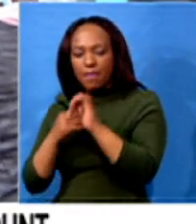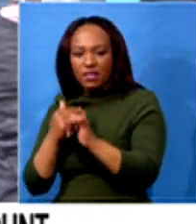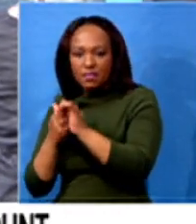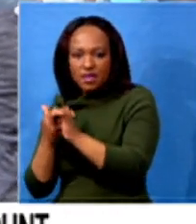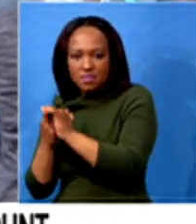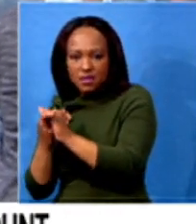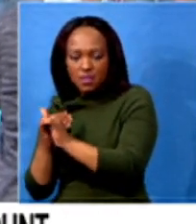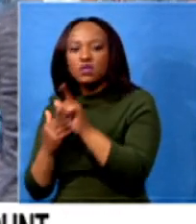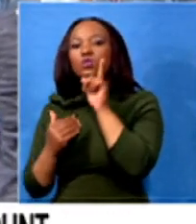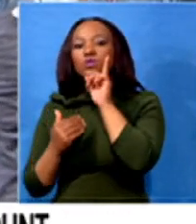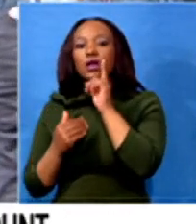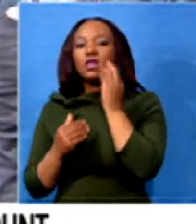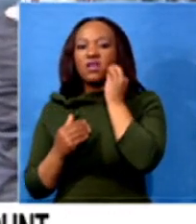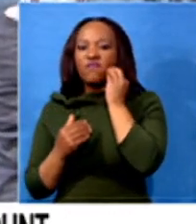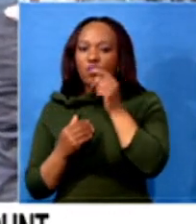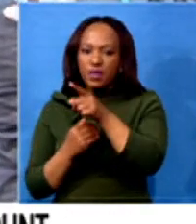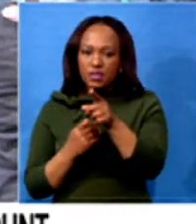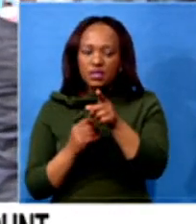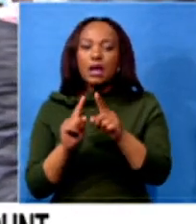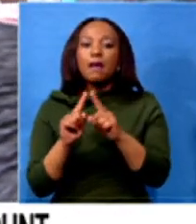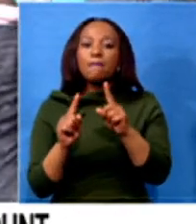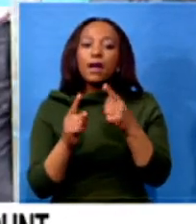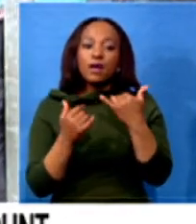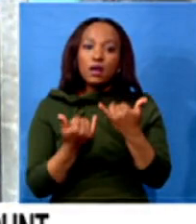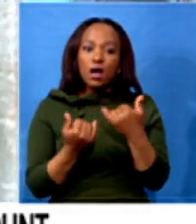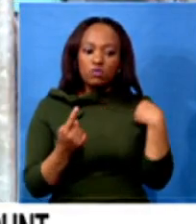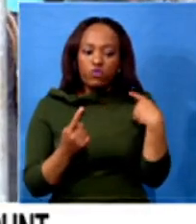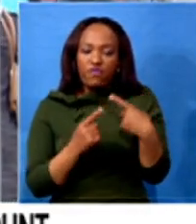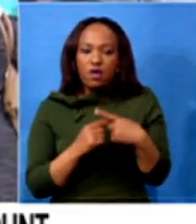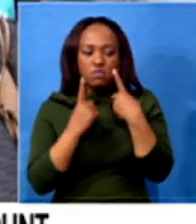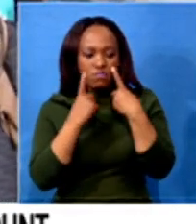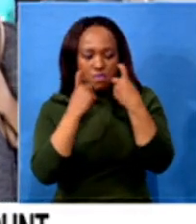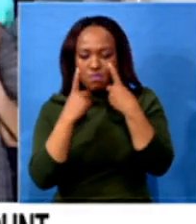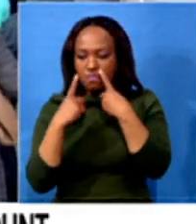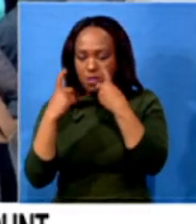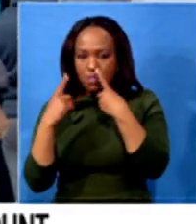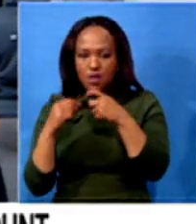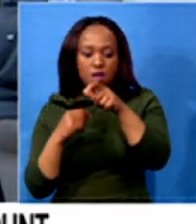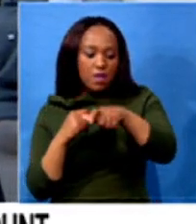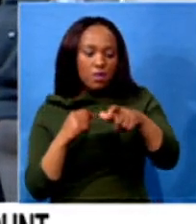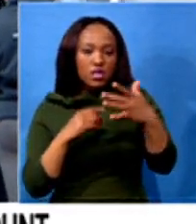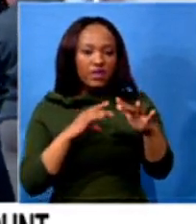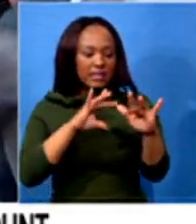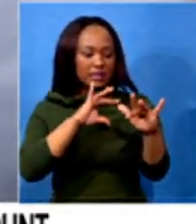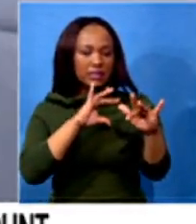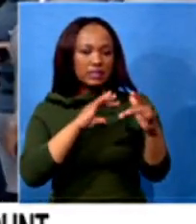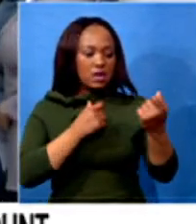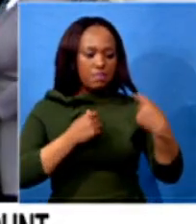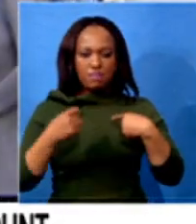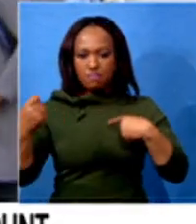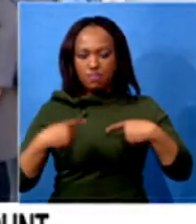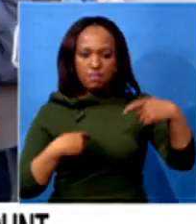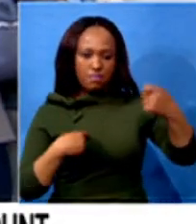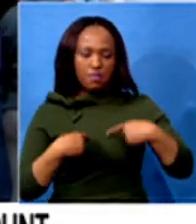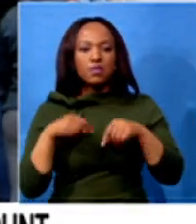and one of the complaints that keeps coming up, at least from the correspondence that we have received, is that people have